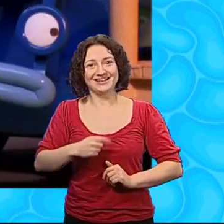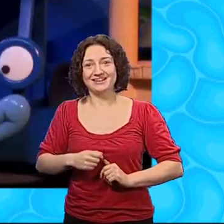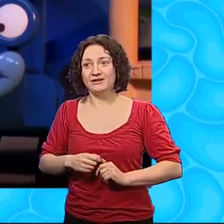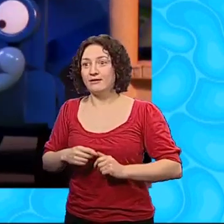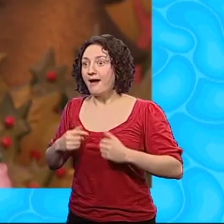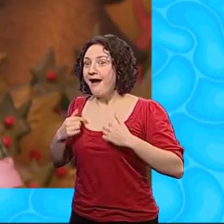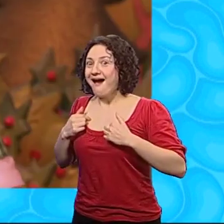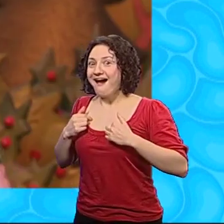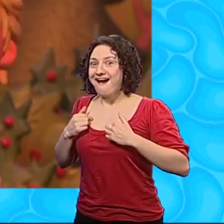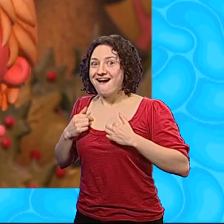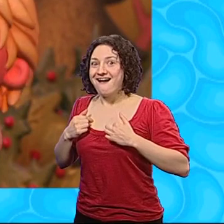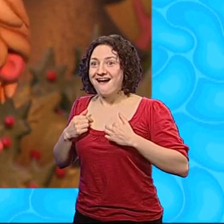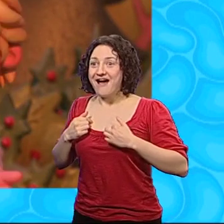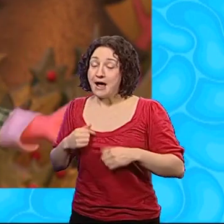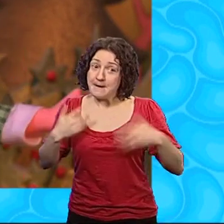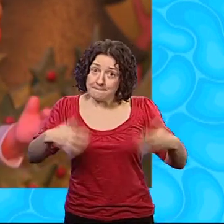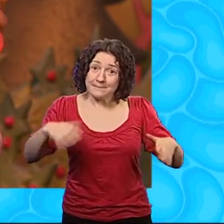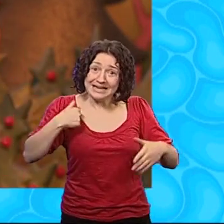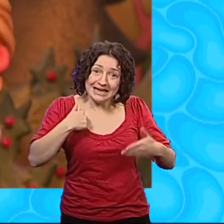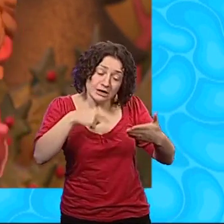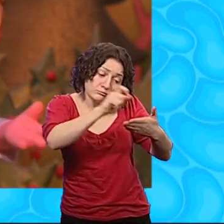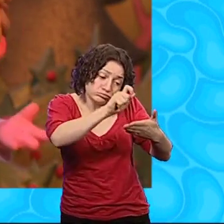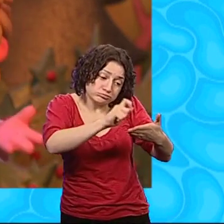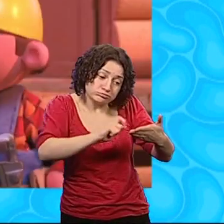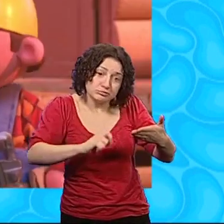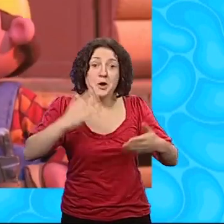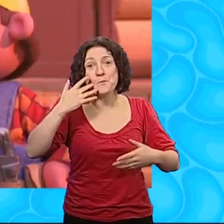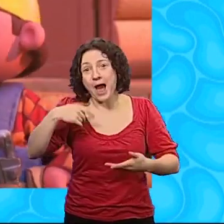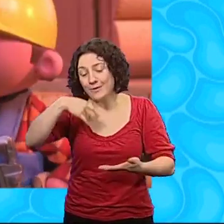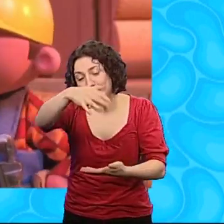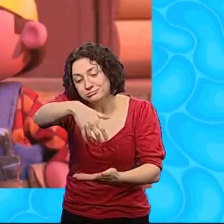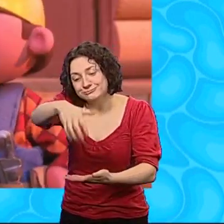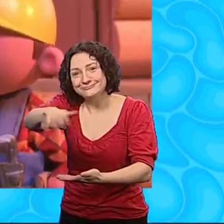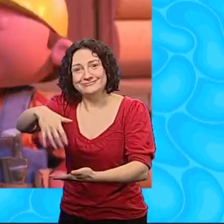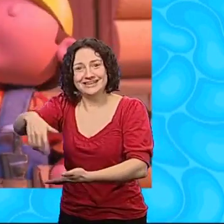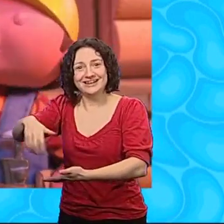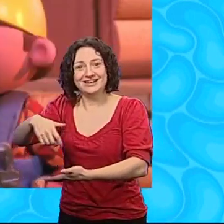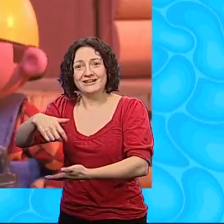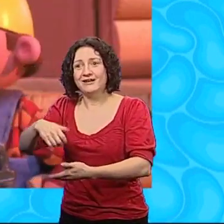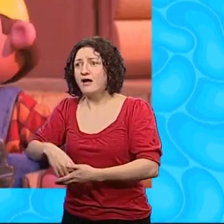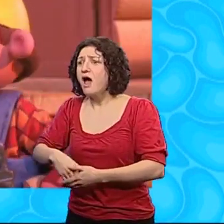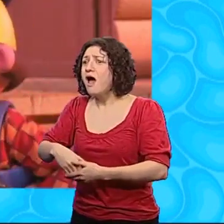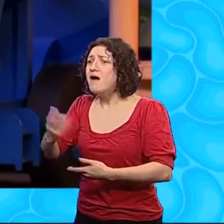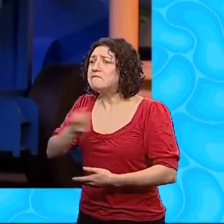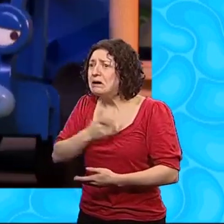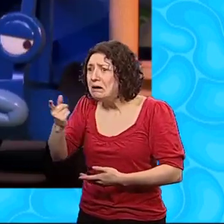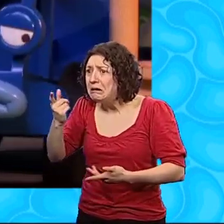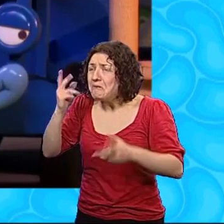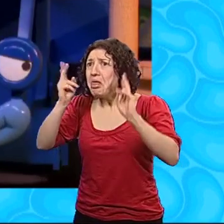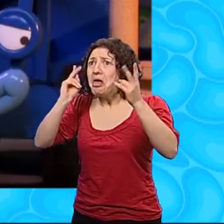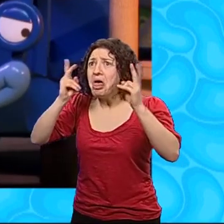All about me? Yep. We've been writing it while we've been picking. Have you been worried about this all day, Lofty?